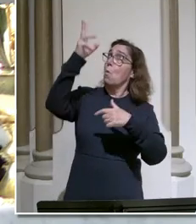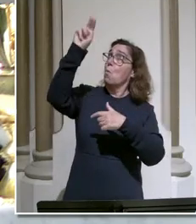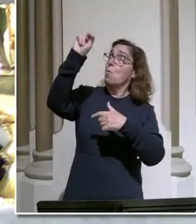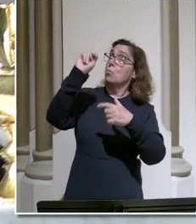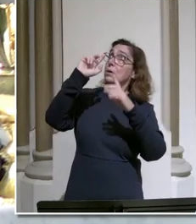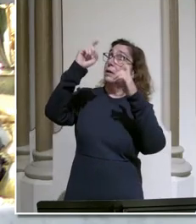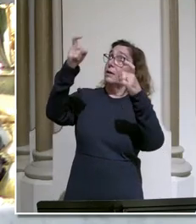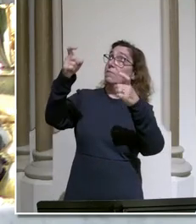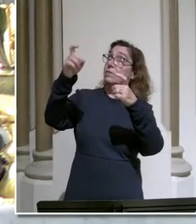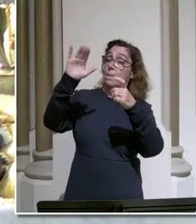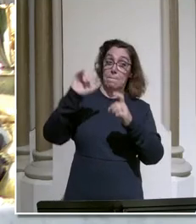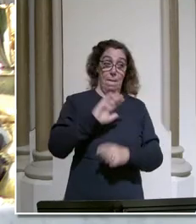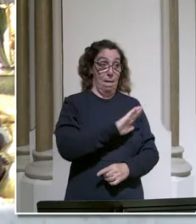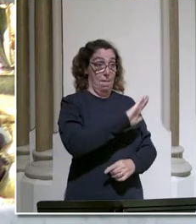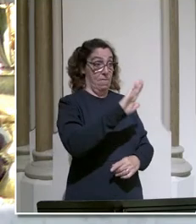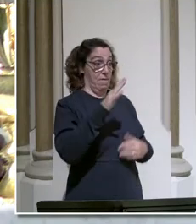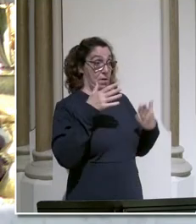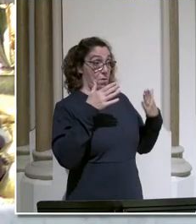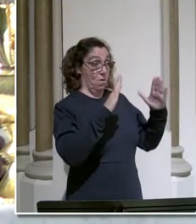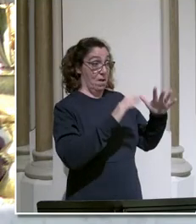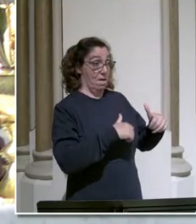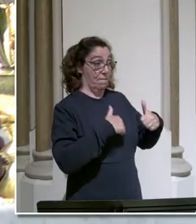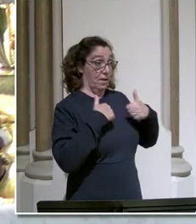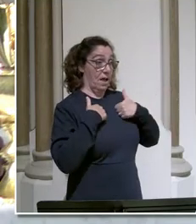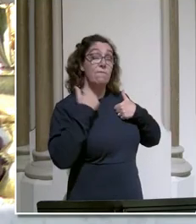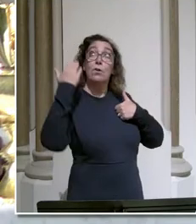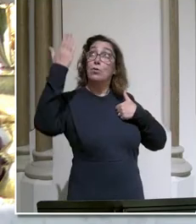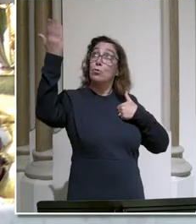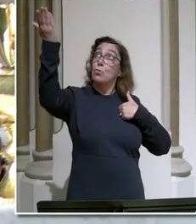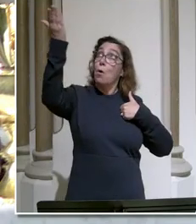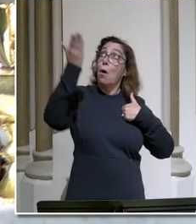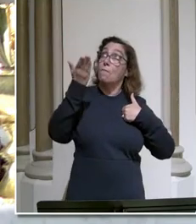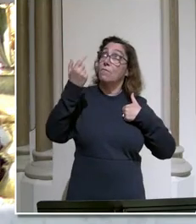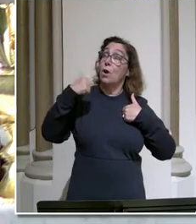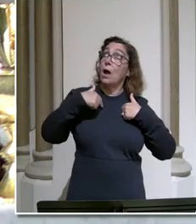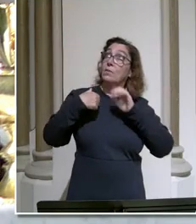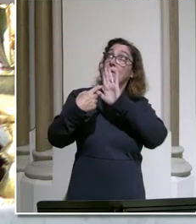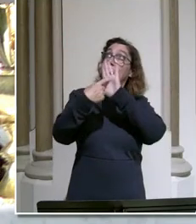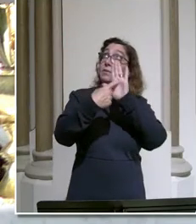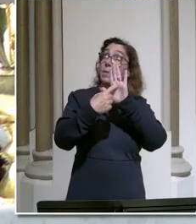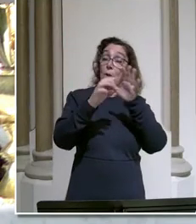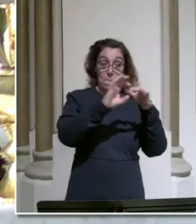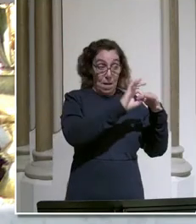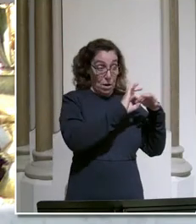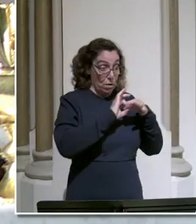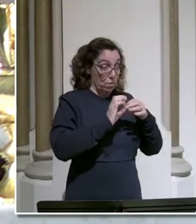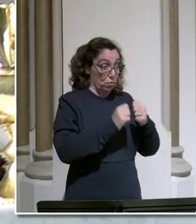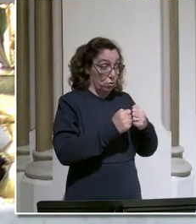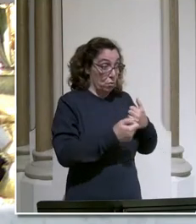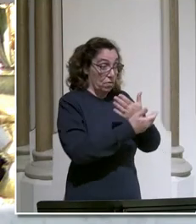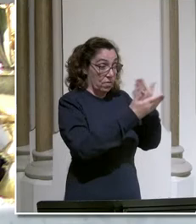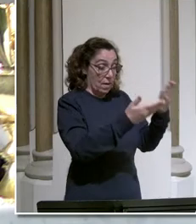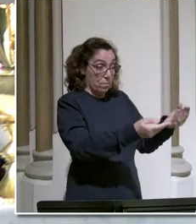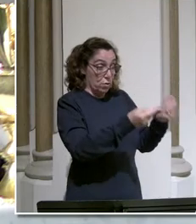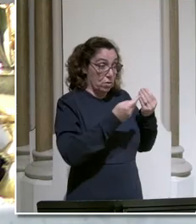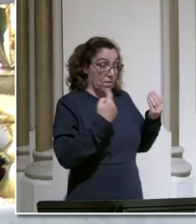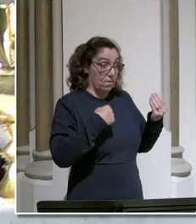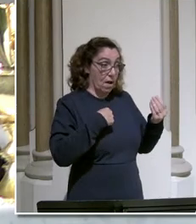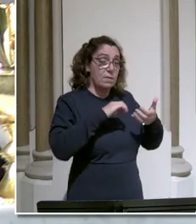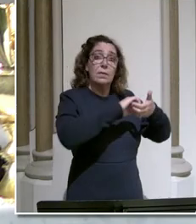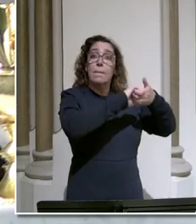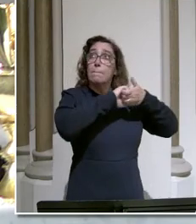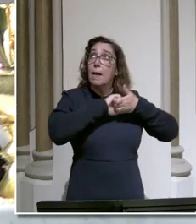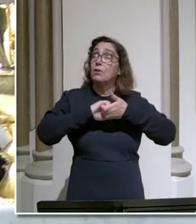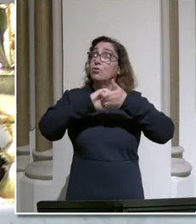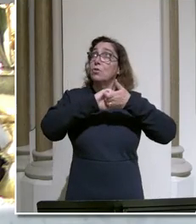By their way of life, you offer us an example. By communion with them, you give us companionship.